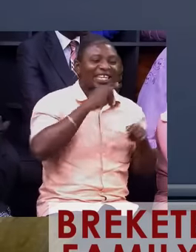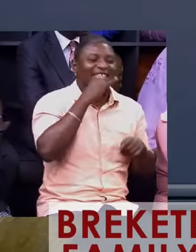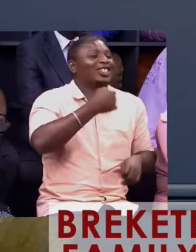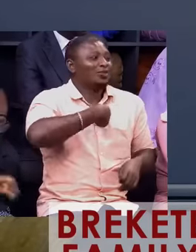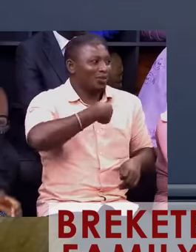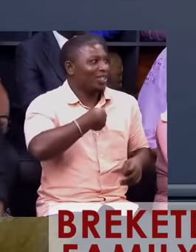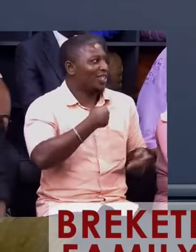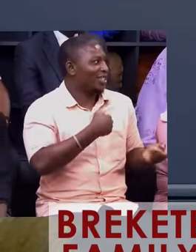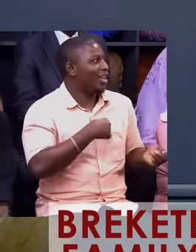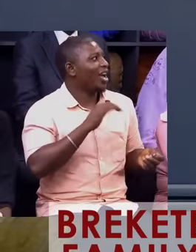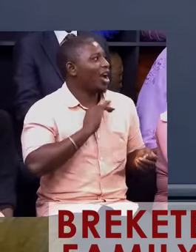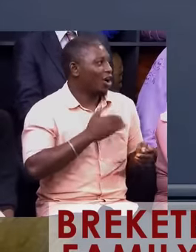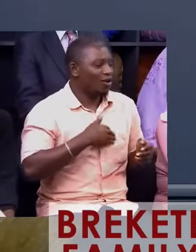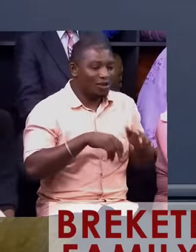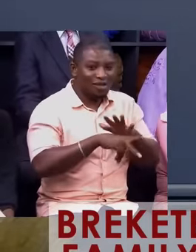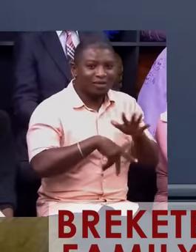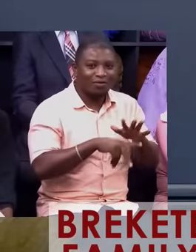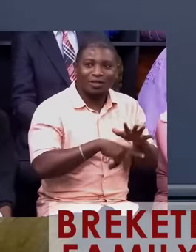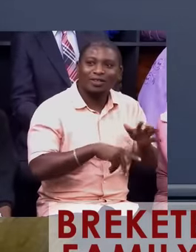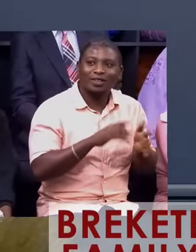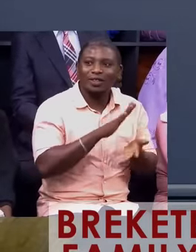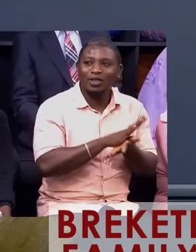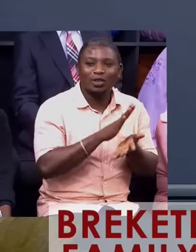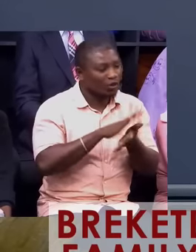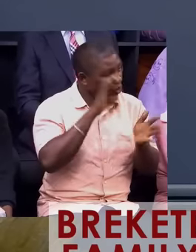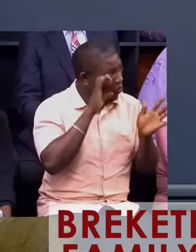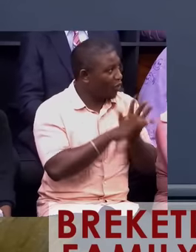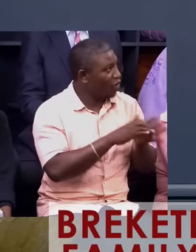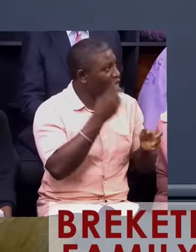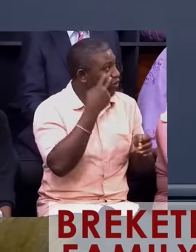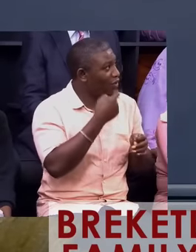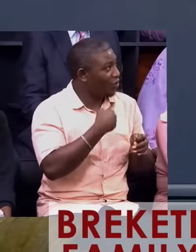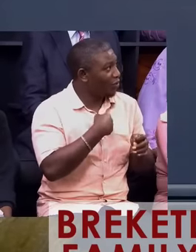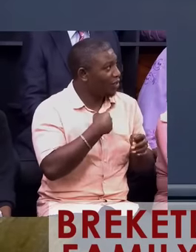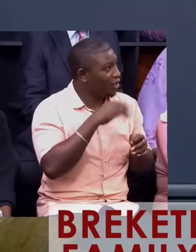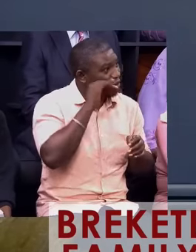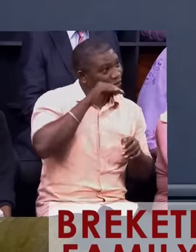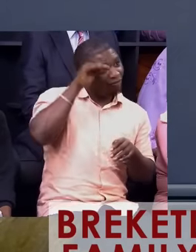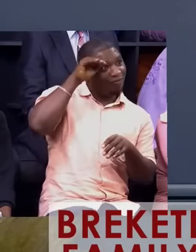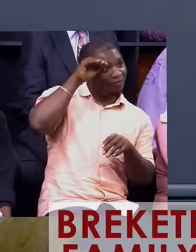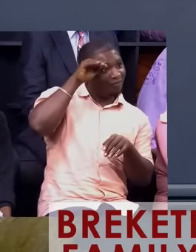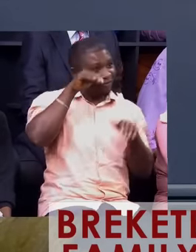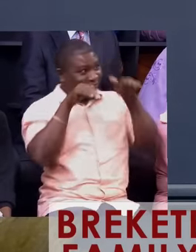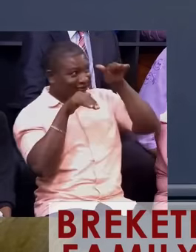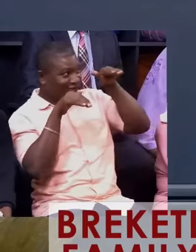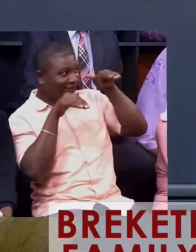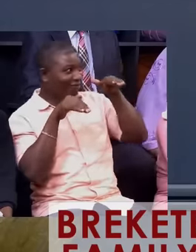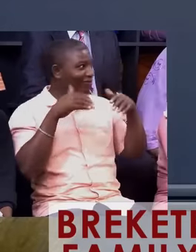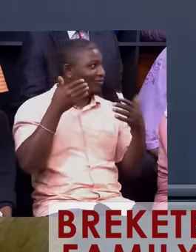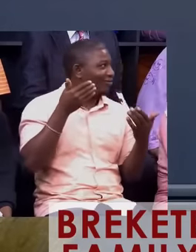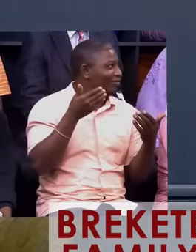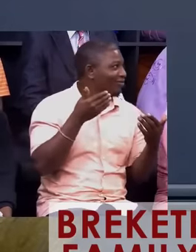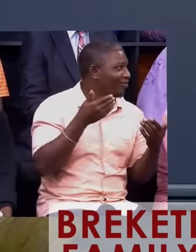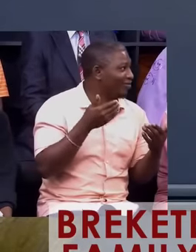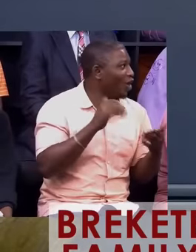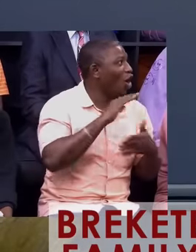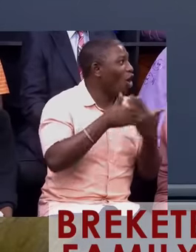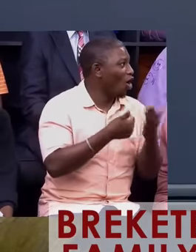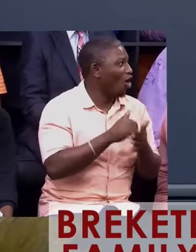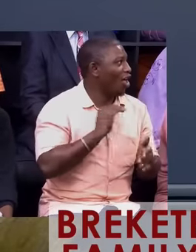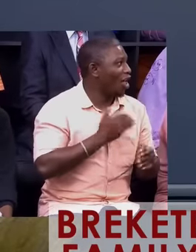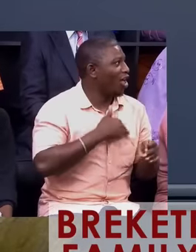me our Primary School pictures you go see me now me they do like this or you see me do like this all our